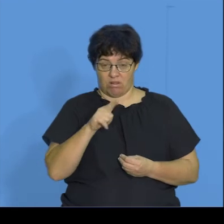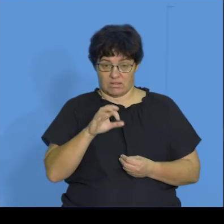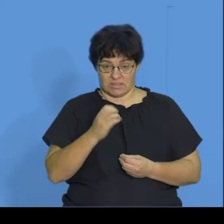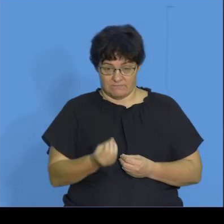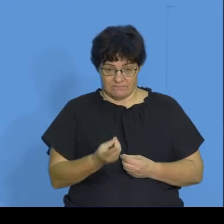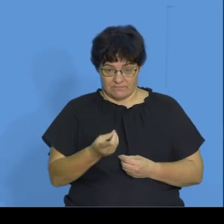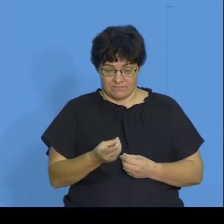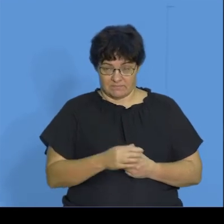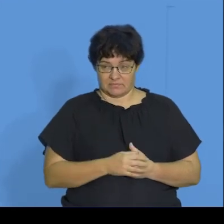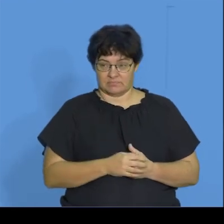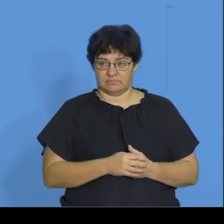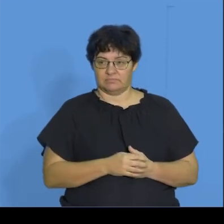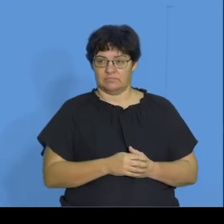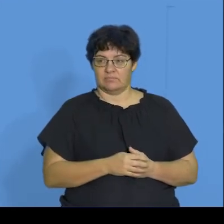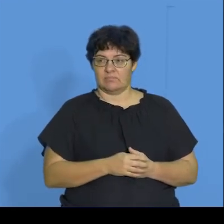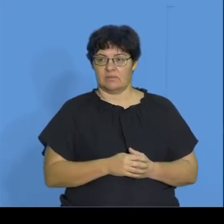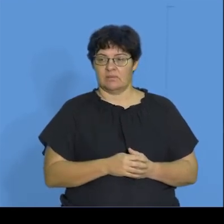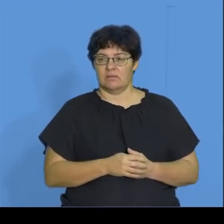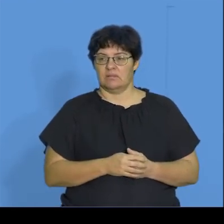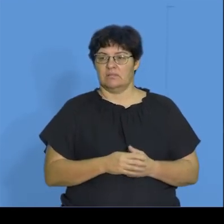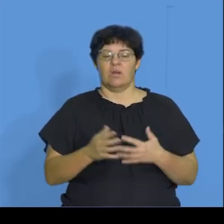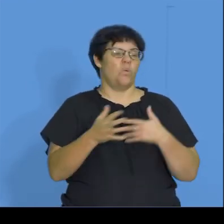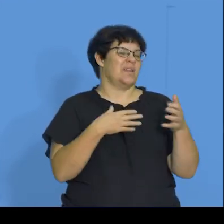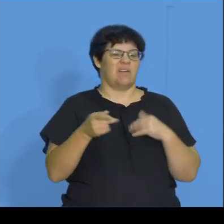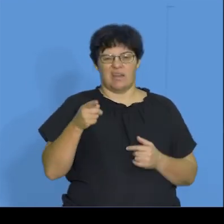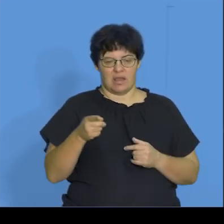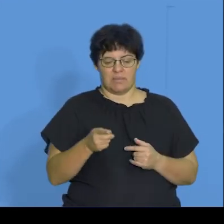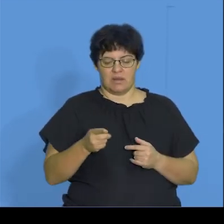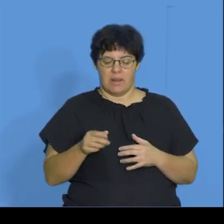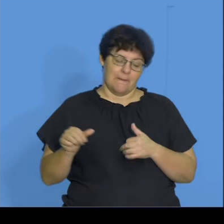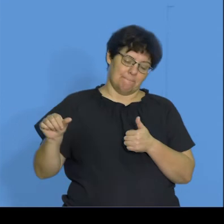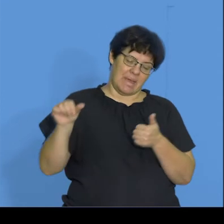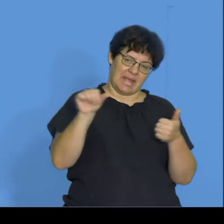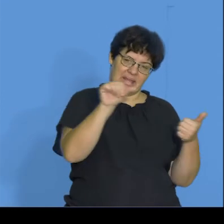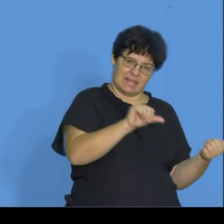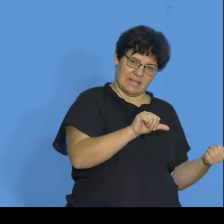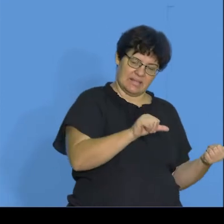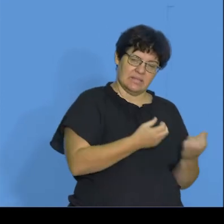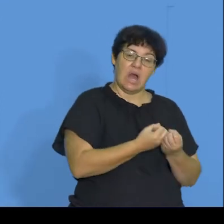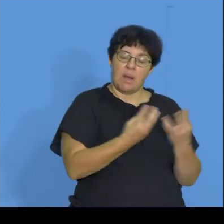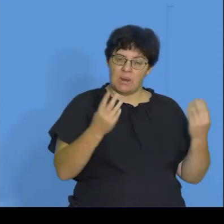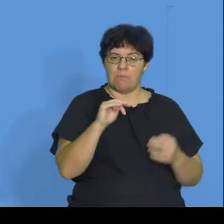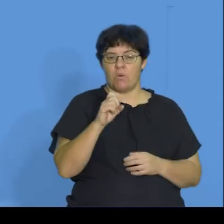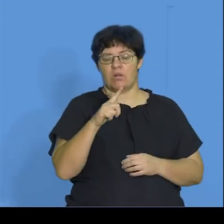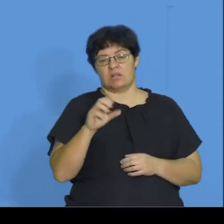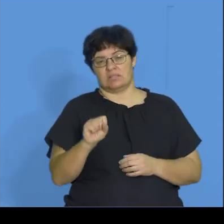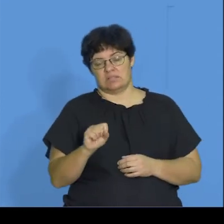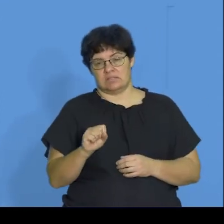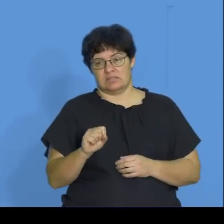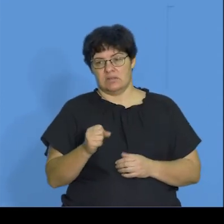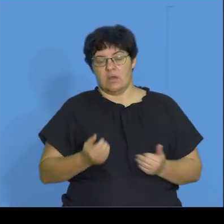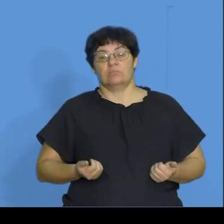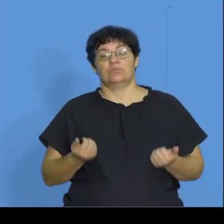formed, okay, whatever that is, we'll try and work backwards to say how many moles of calcium carbonate actually